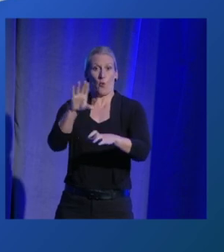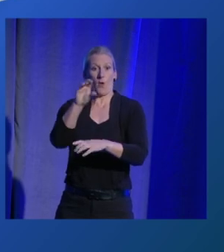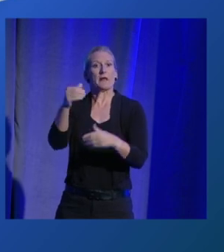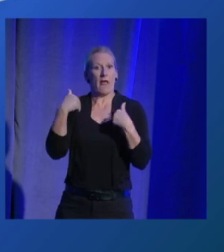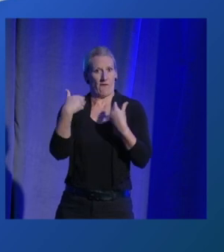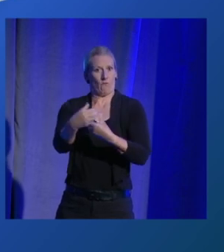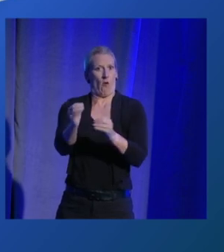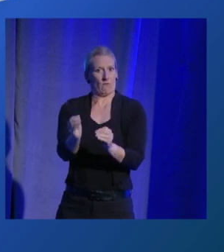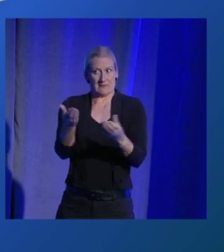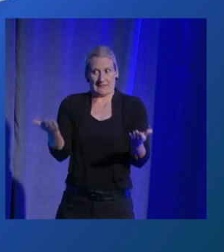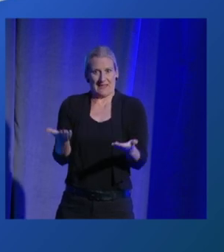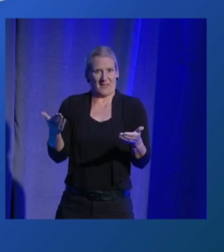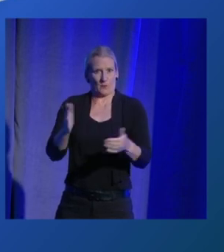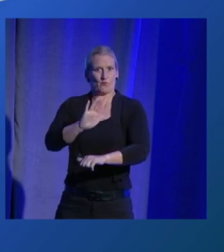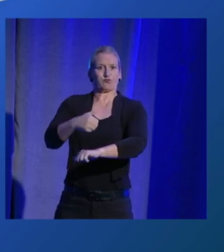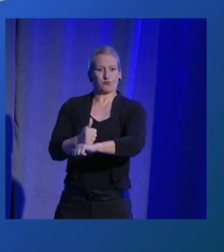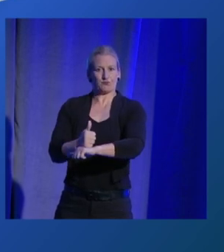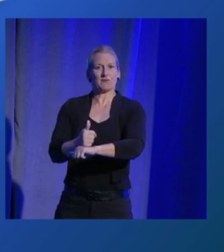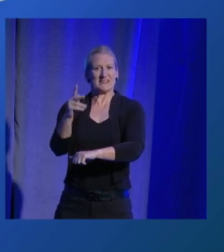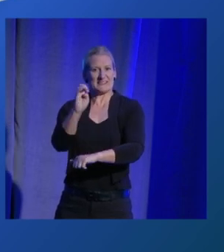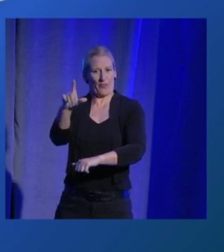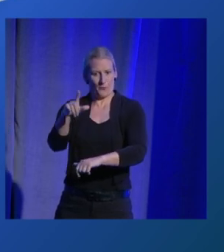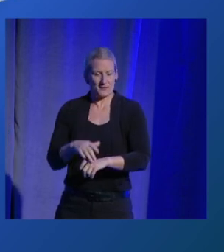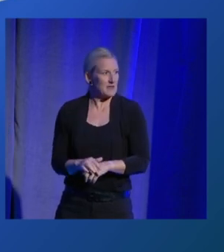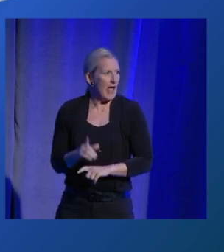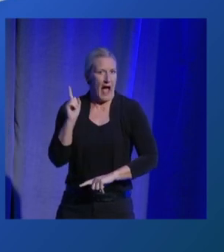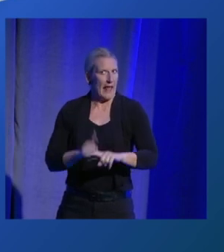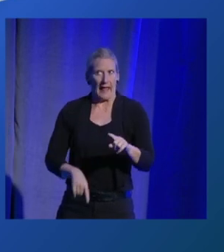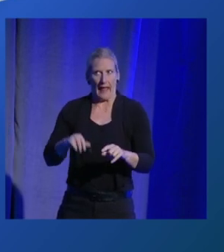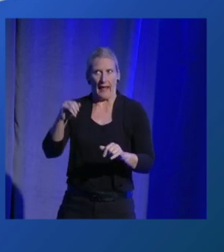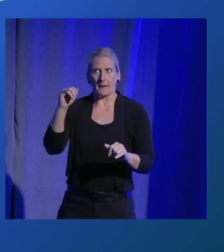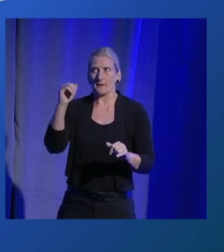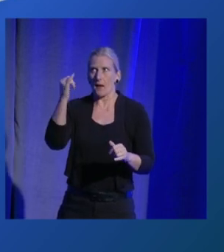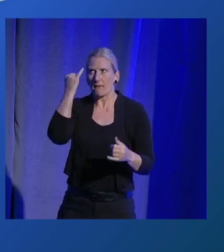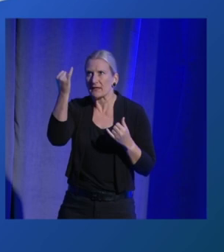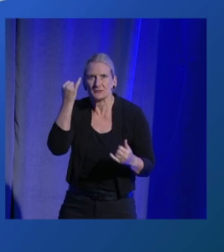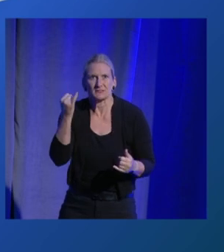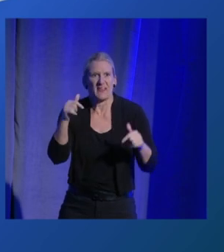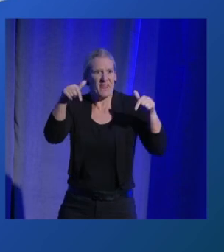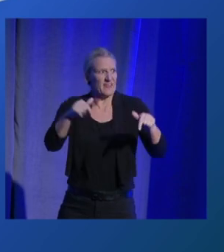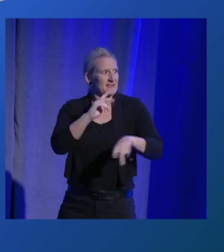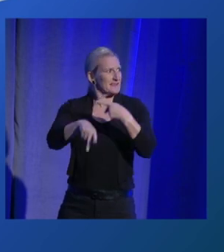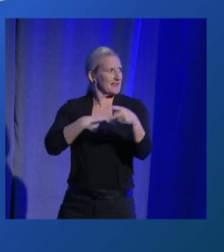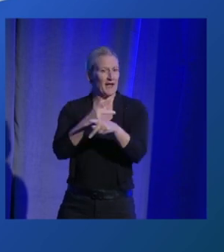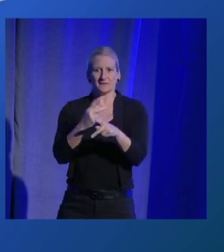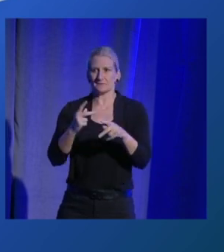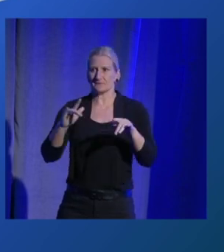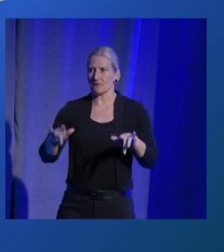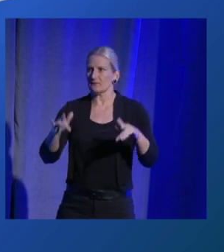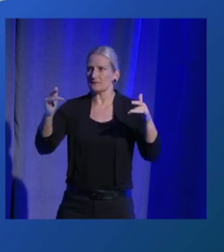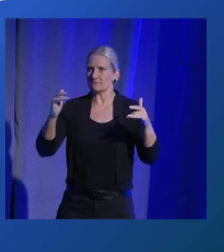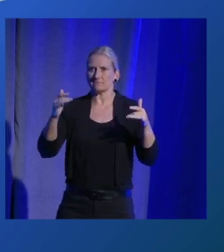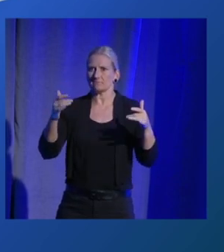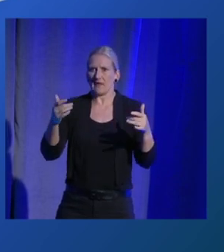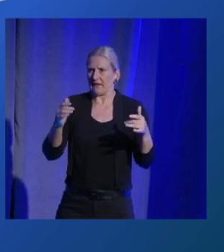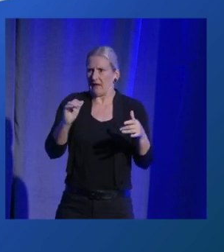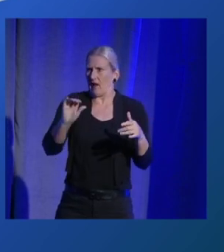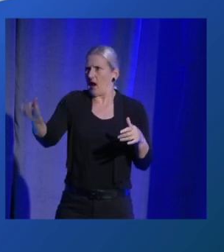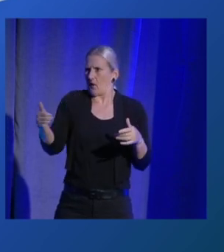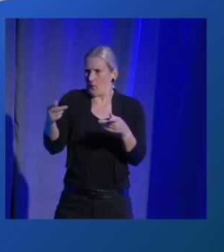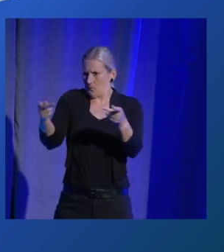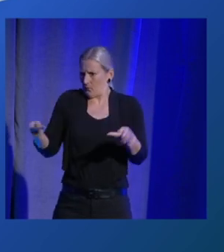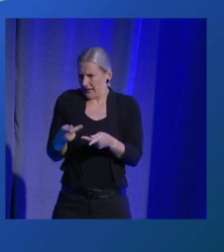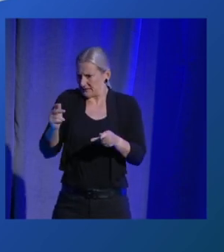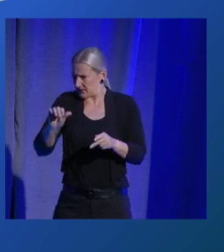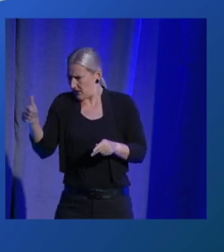can't imagine a forum like this happening anywhere else in the country so to all of those who did this